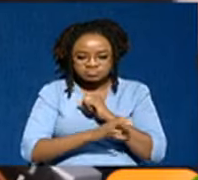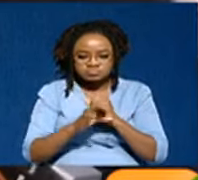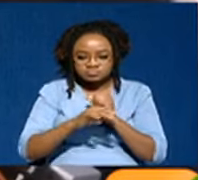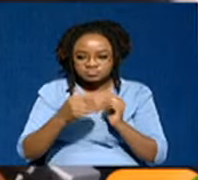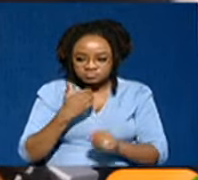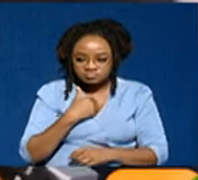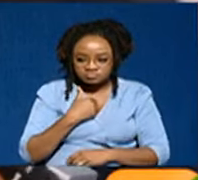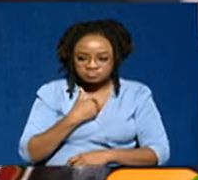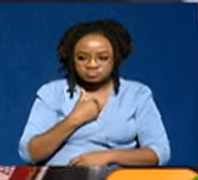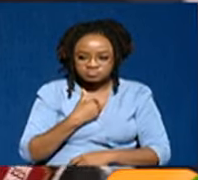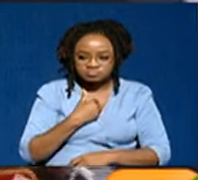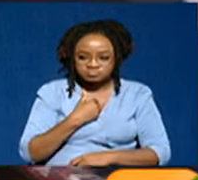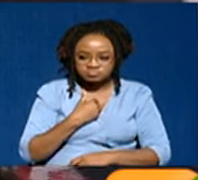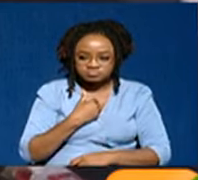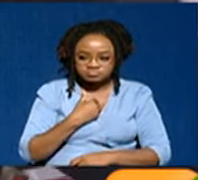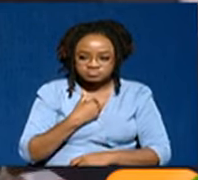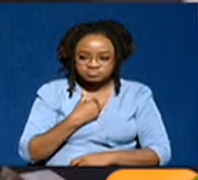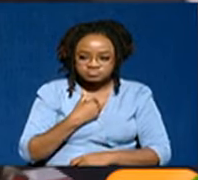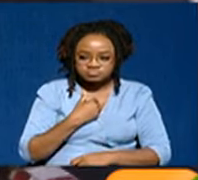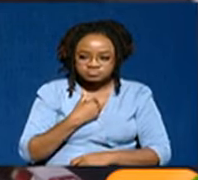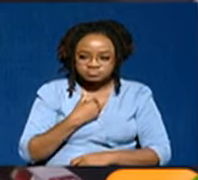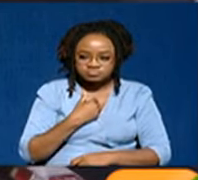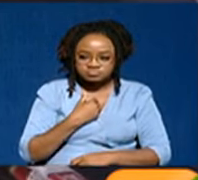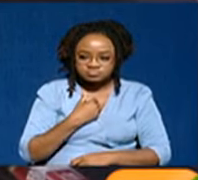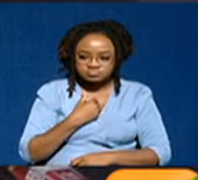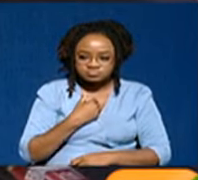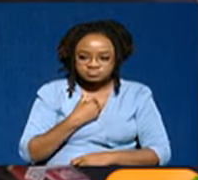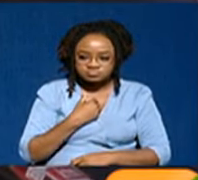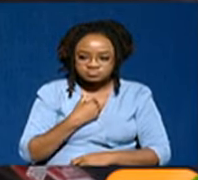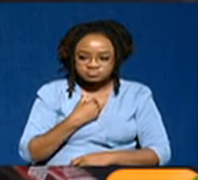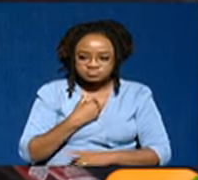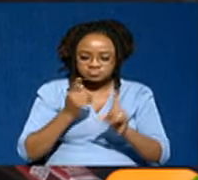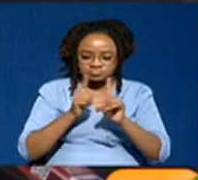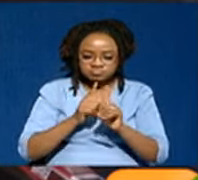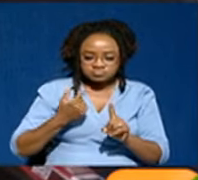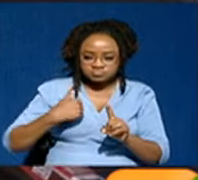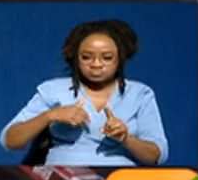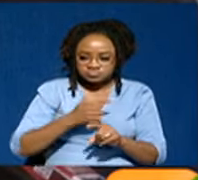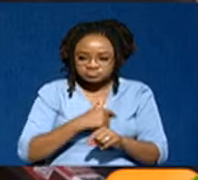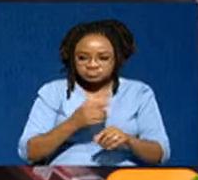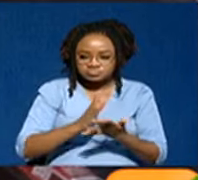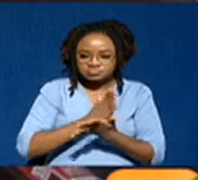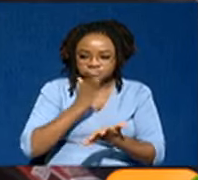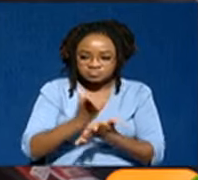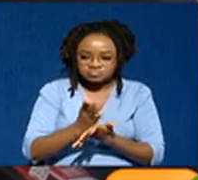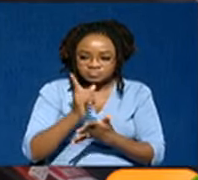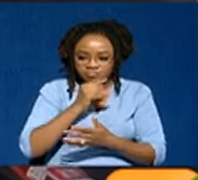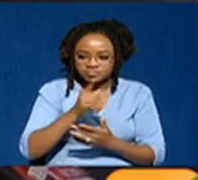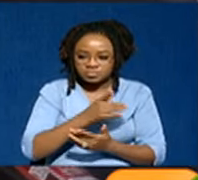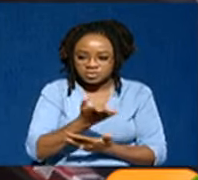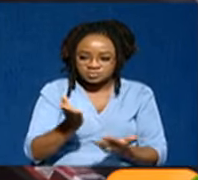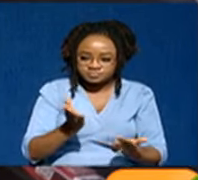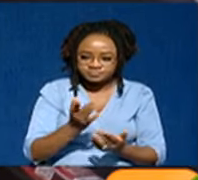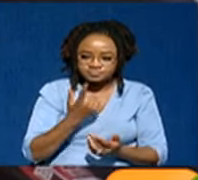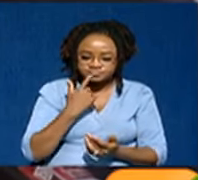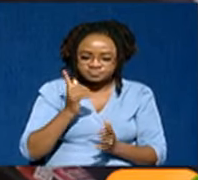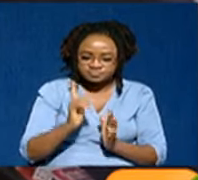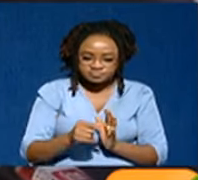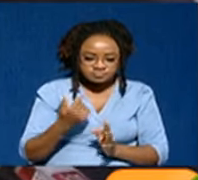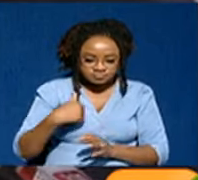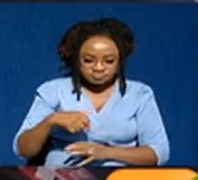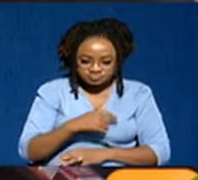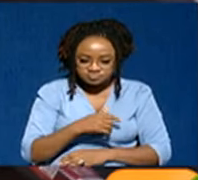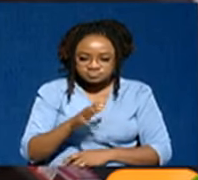when it comes to the fiscal situation, and we have confirmed to them that we are